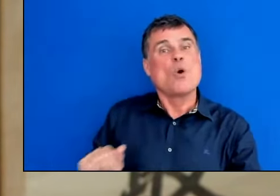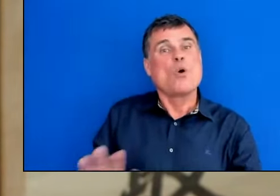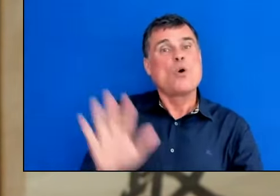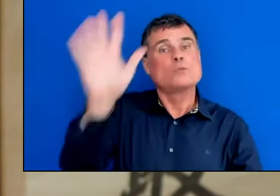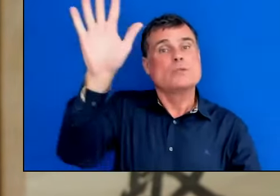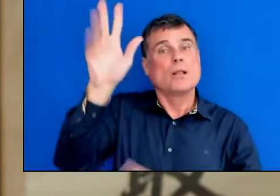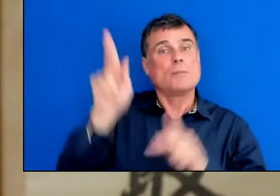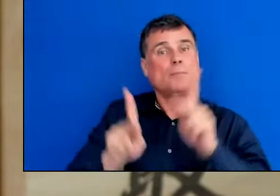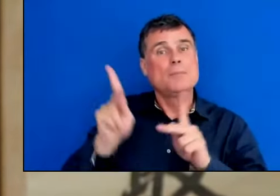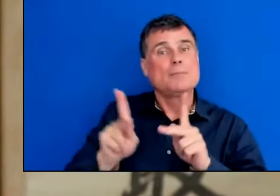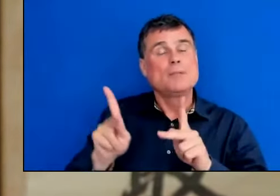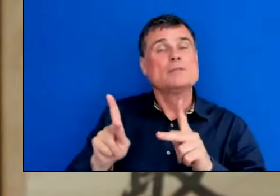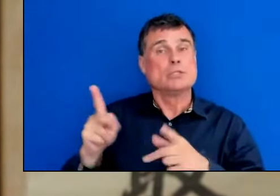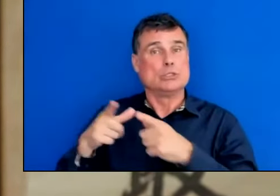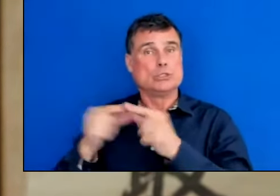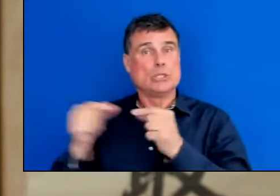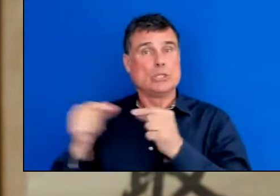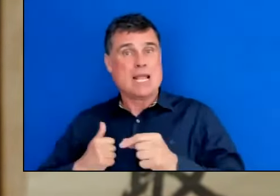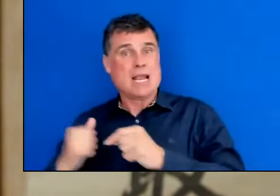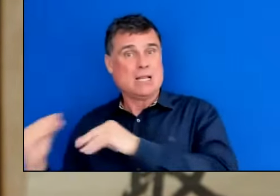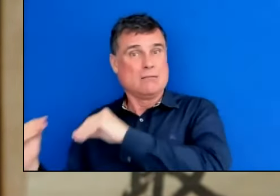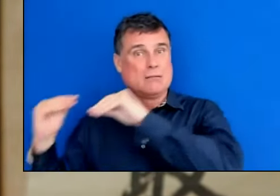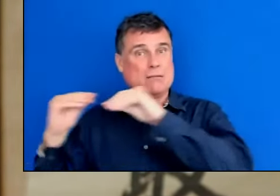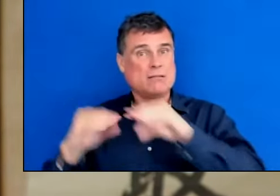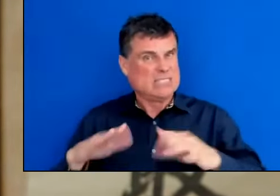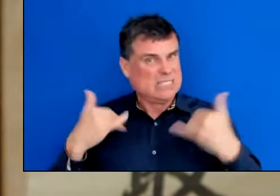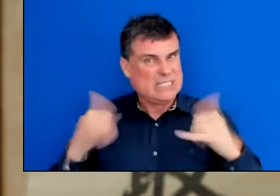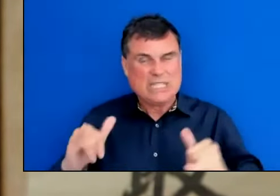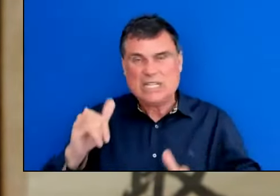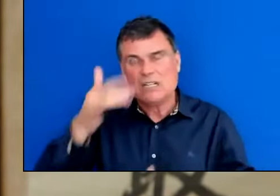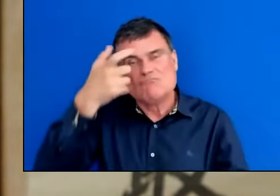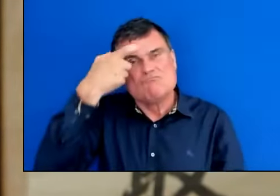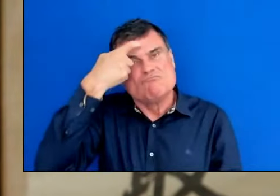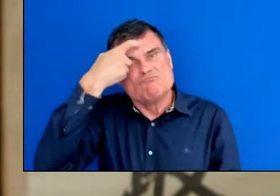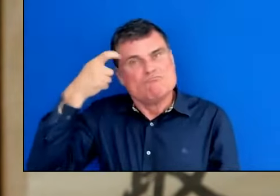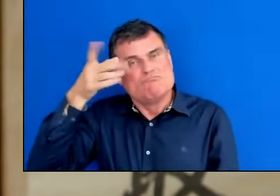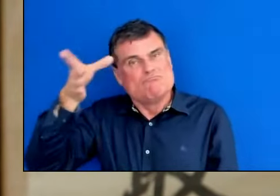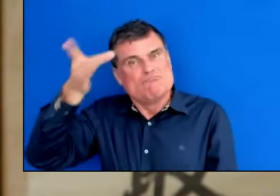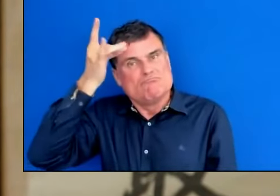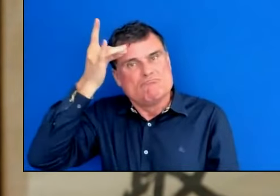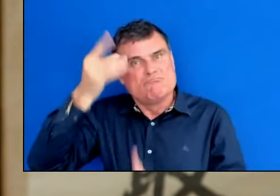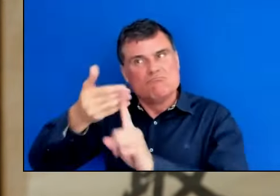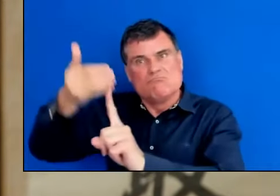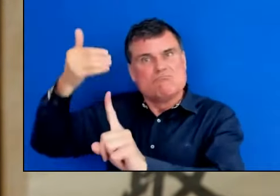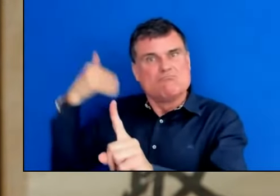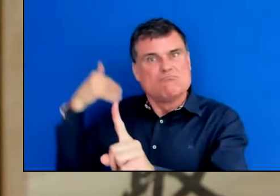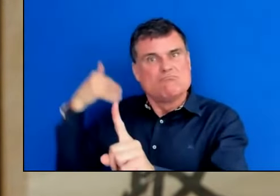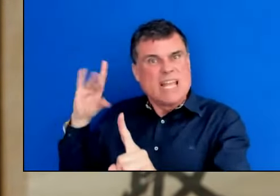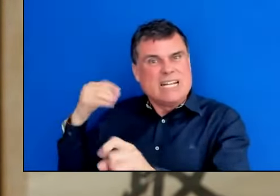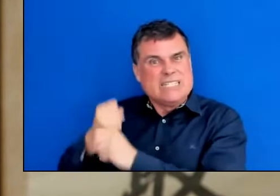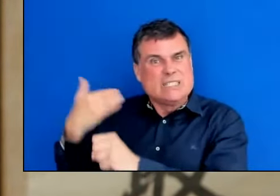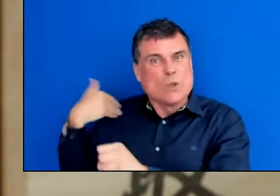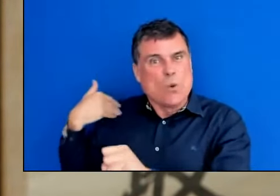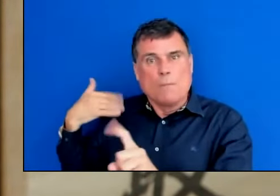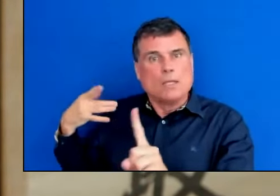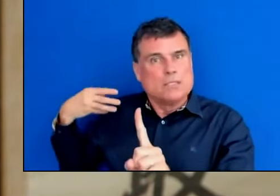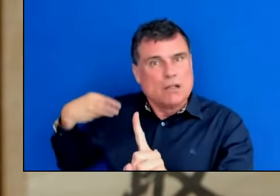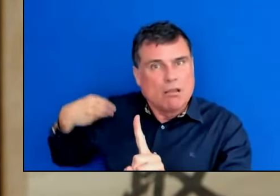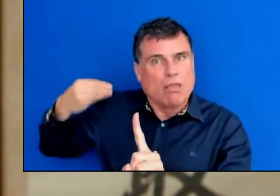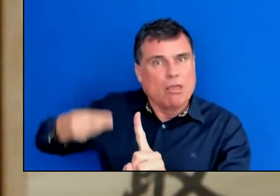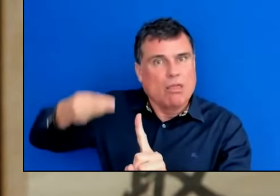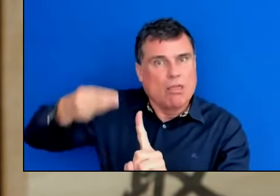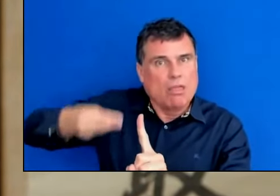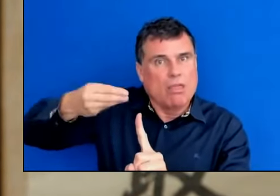the trauma of this history, and we know that there is work ahead to address this intergenerational trauma as part of this